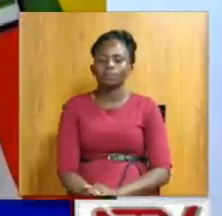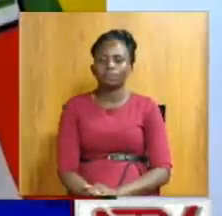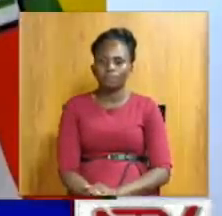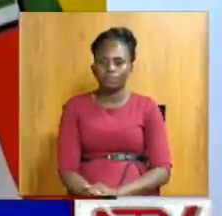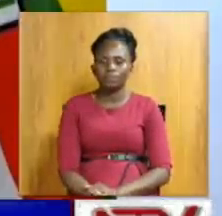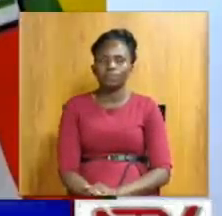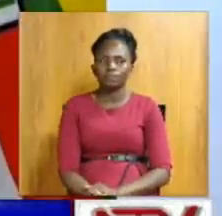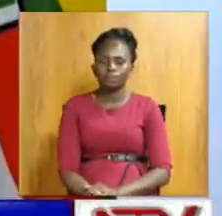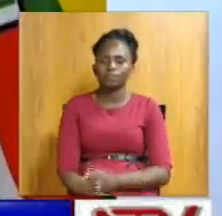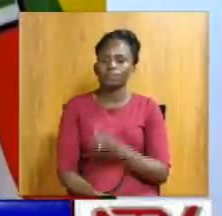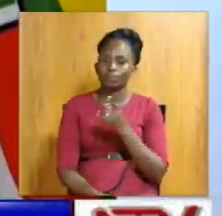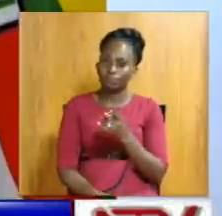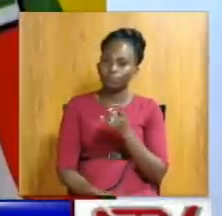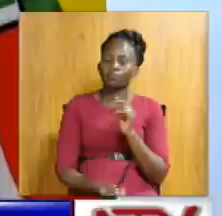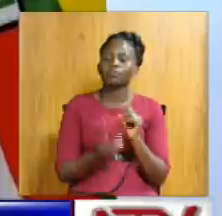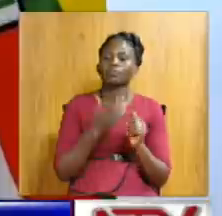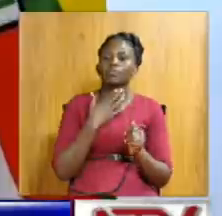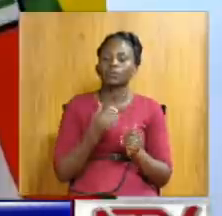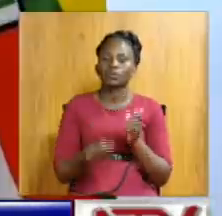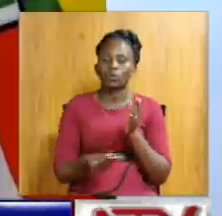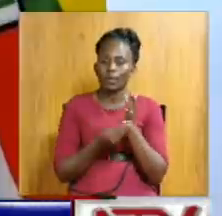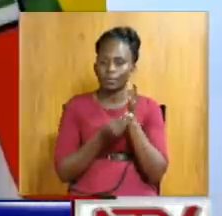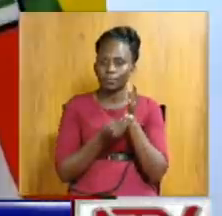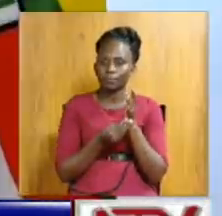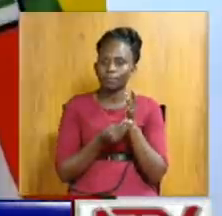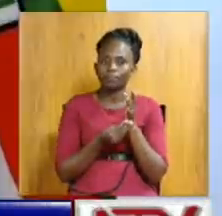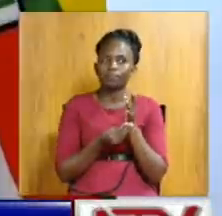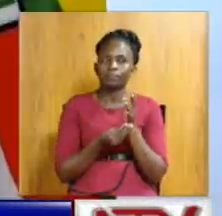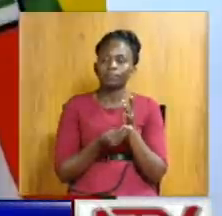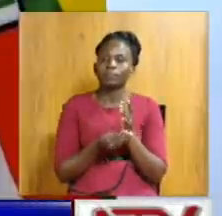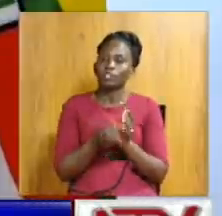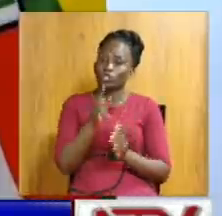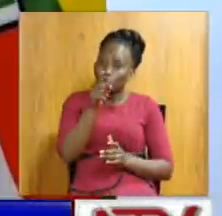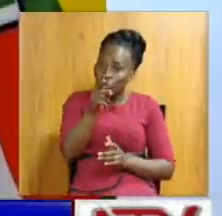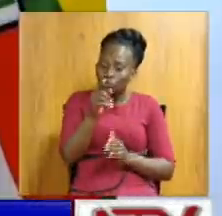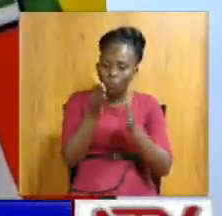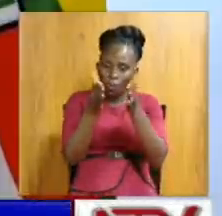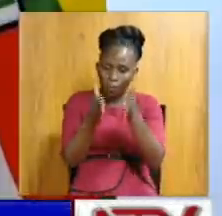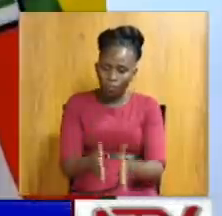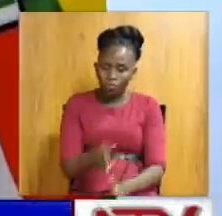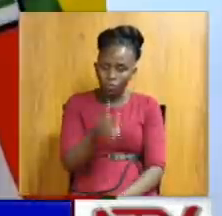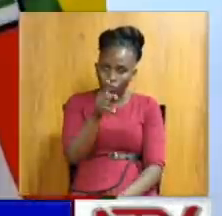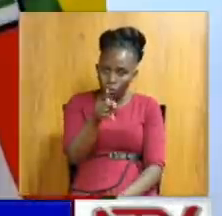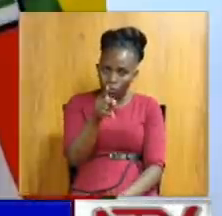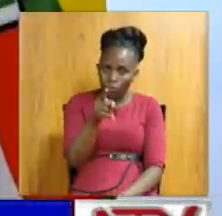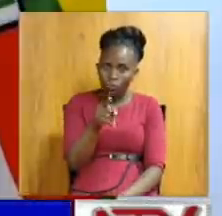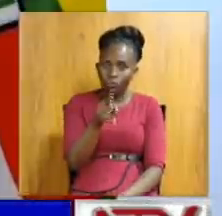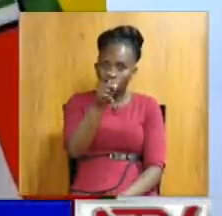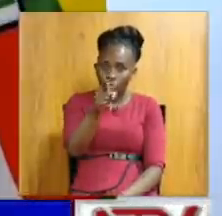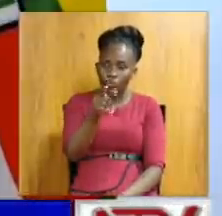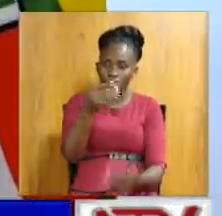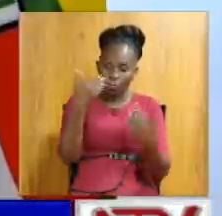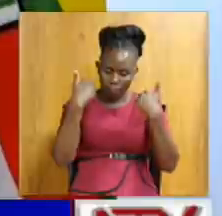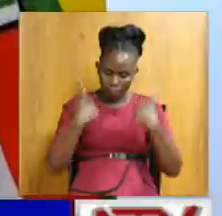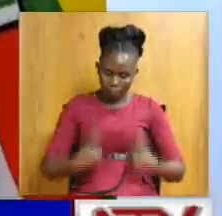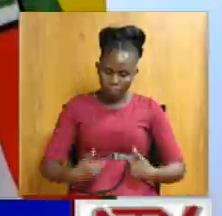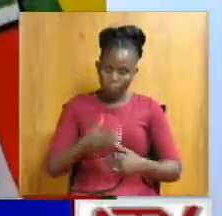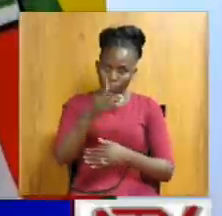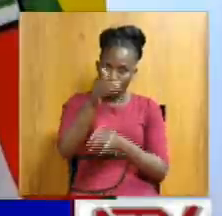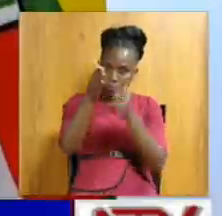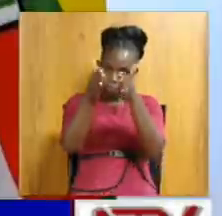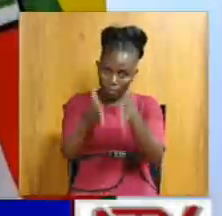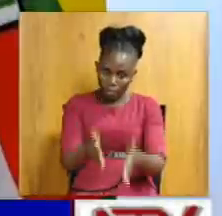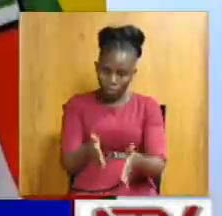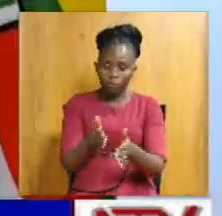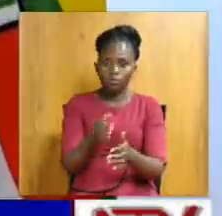I need, however, to add that you as a person, Gwengo Muntu, you